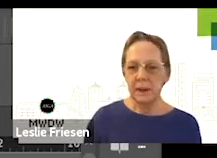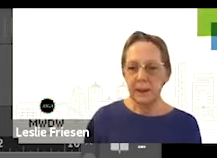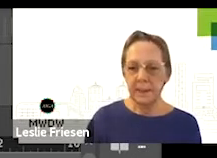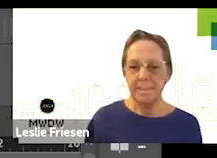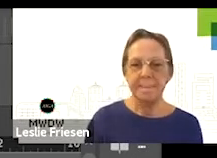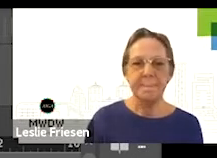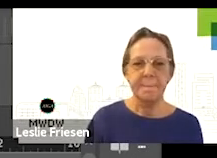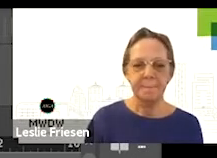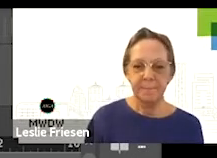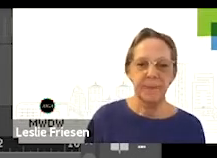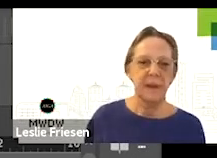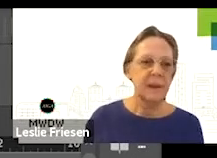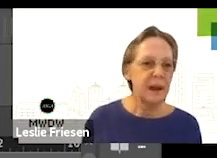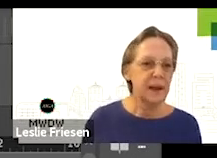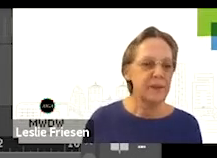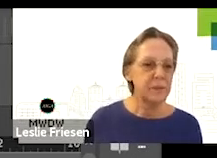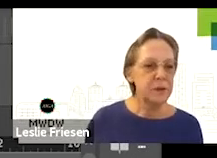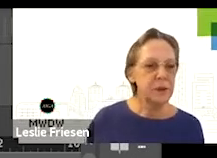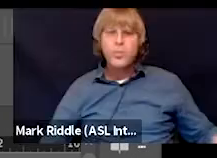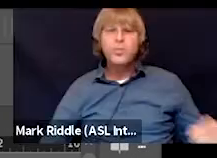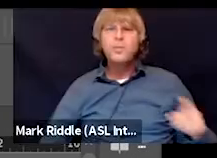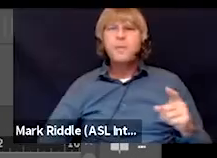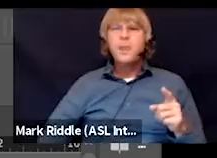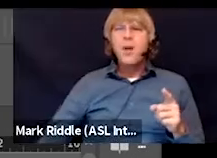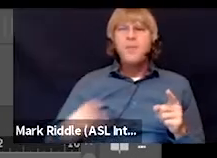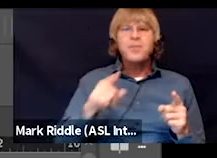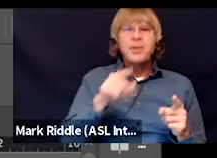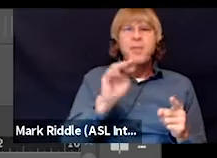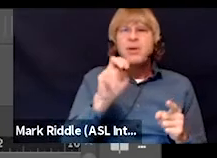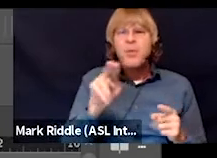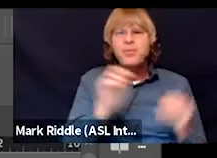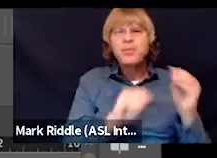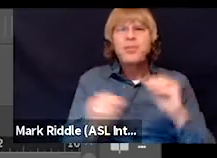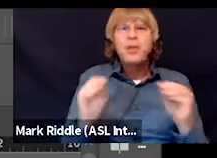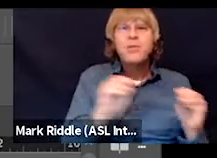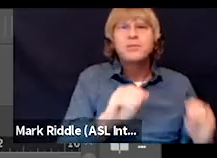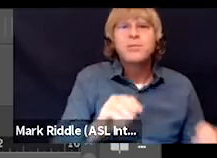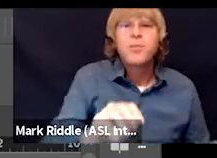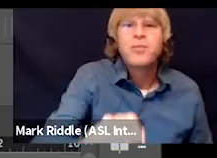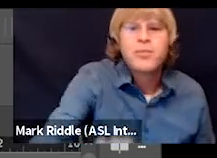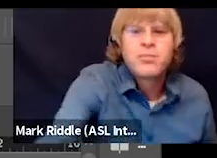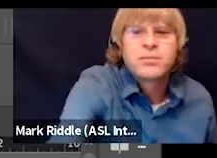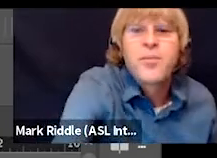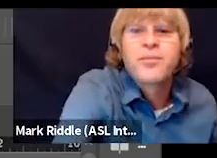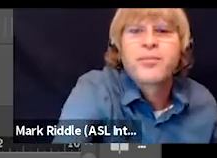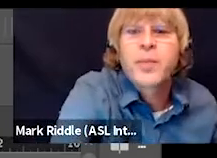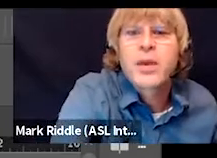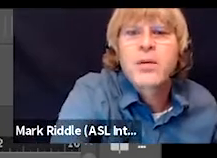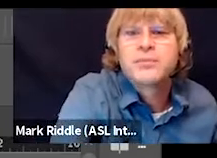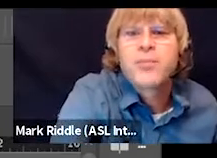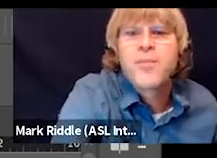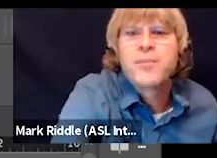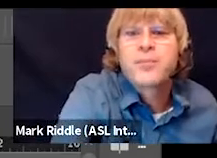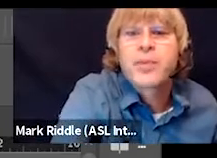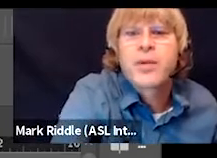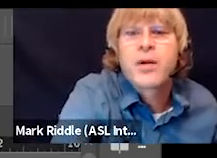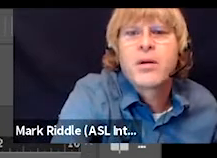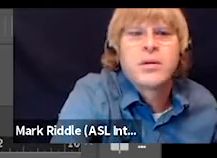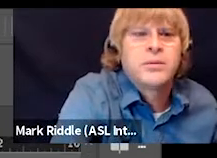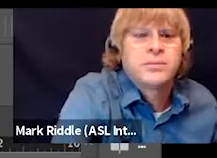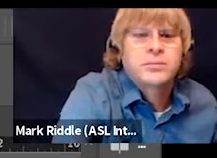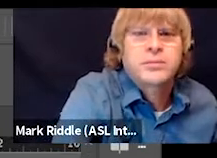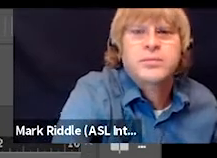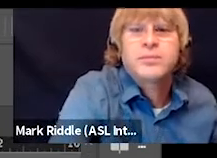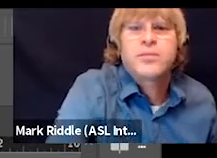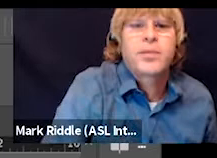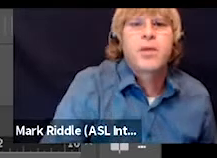so I have to move my menus around so I can actually function in InDesign at the same time I'm got